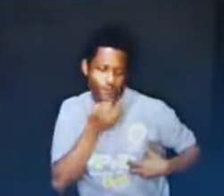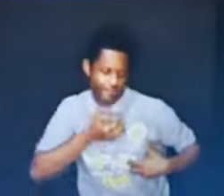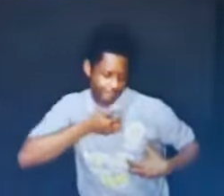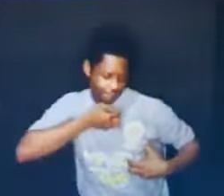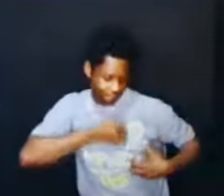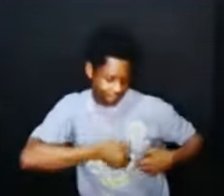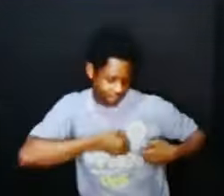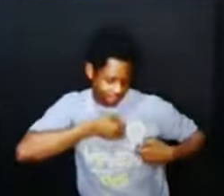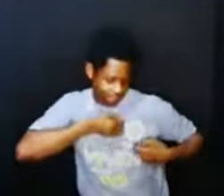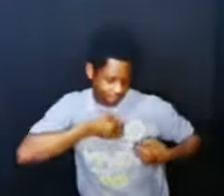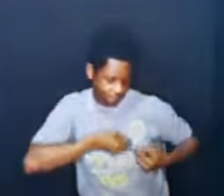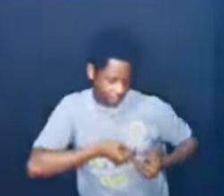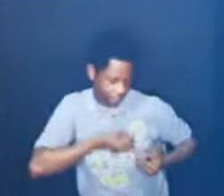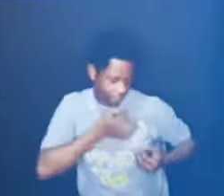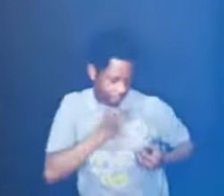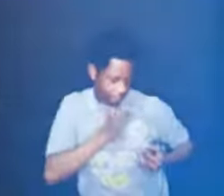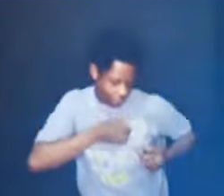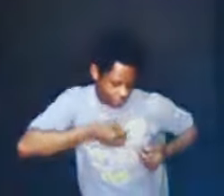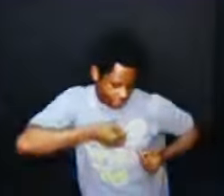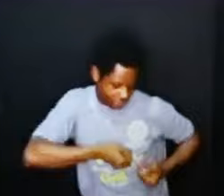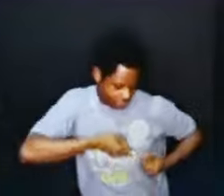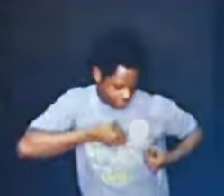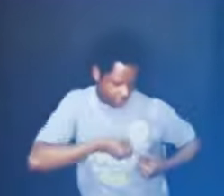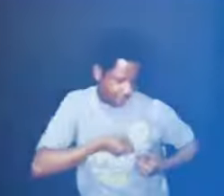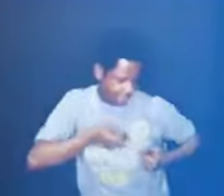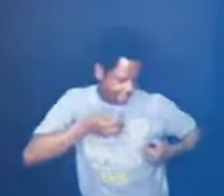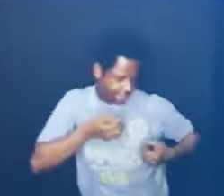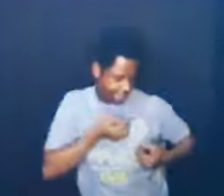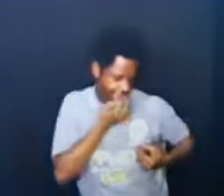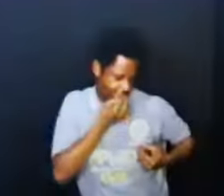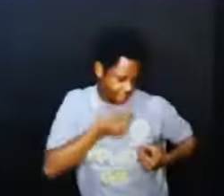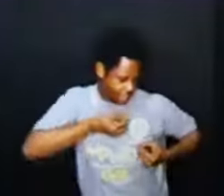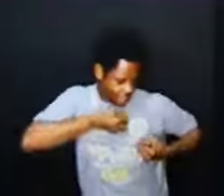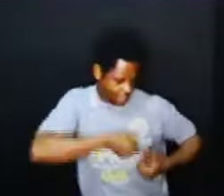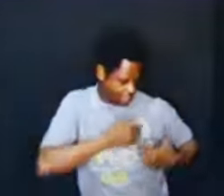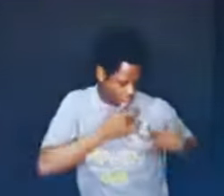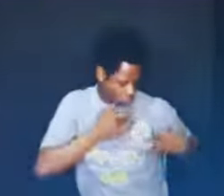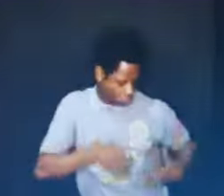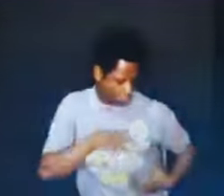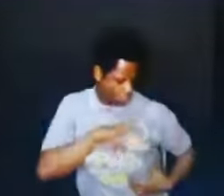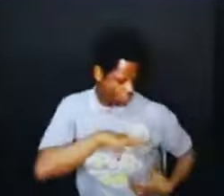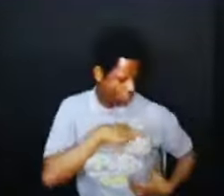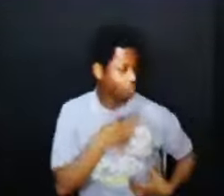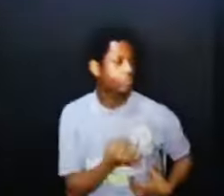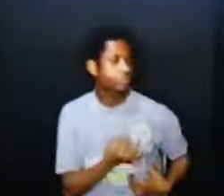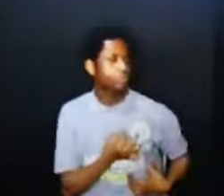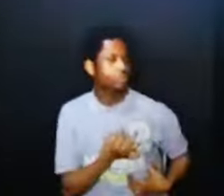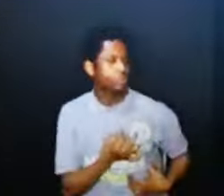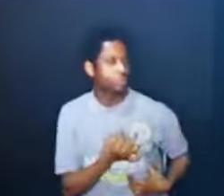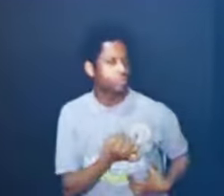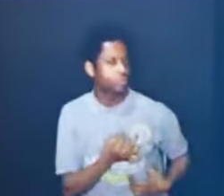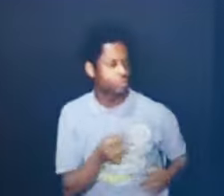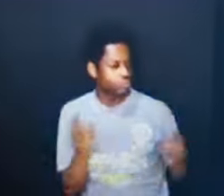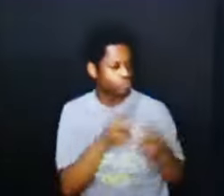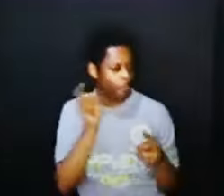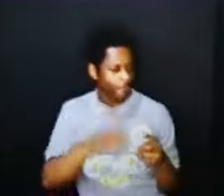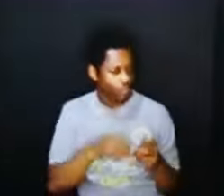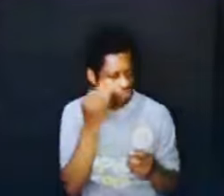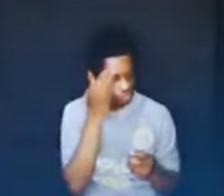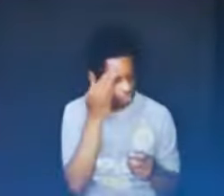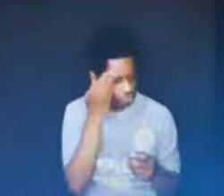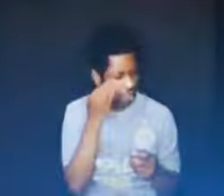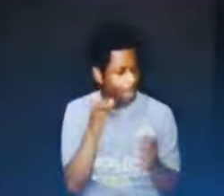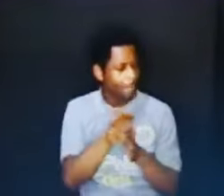that you are reading the Bible, know that the Bible is for the new creation.